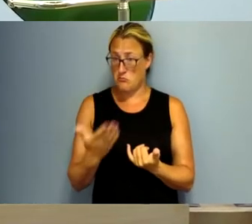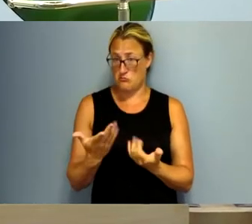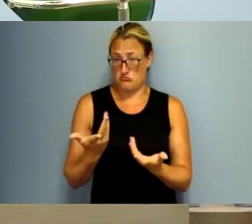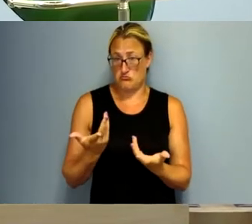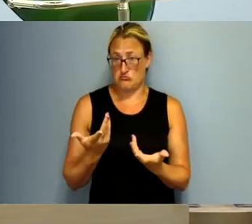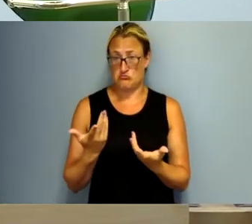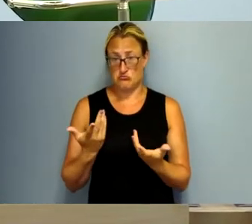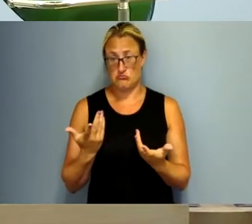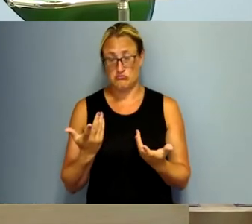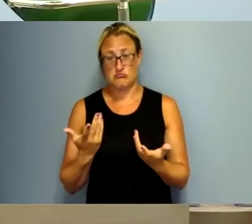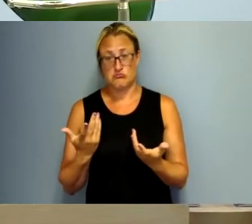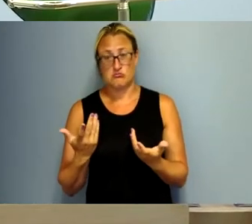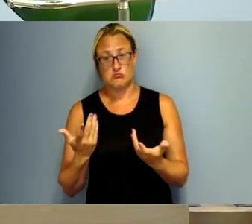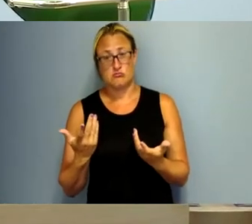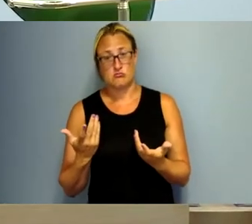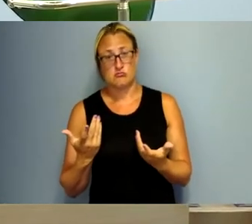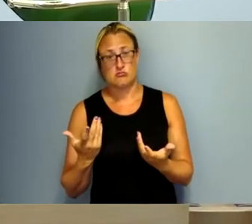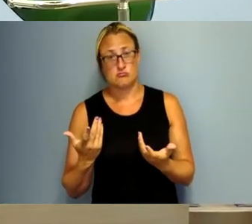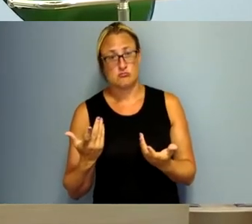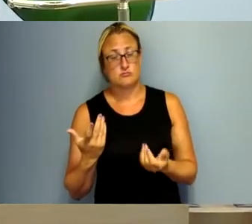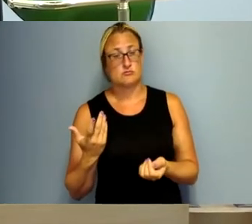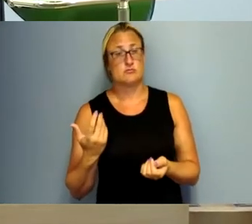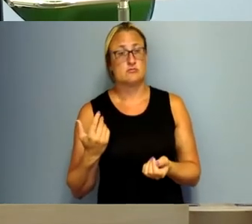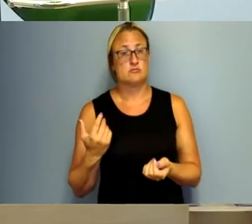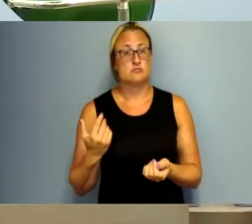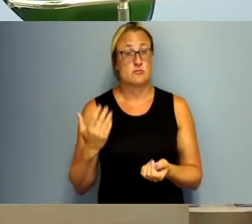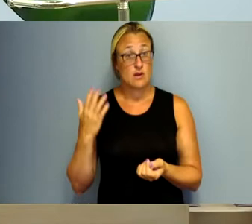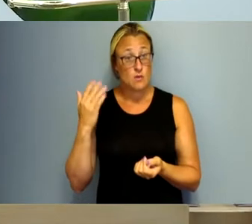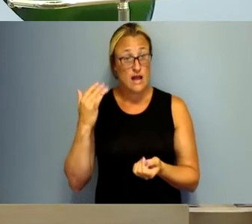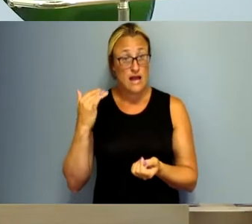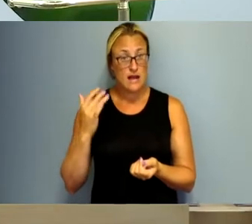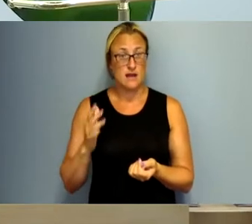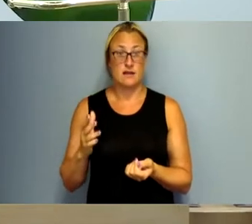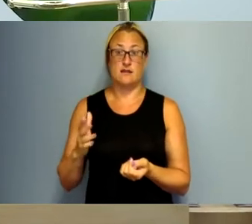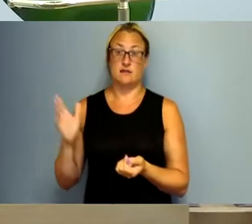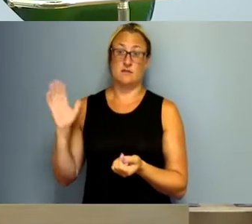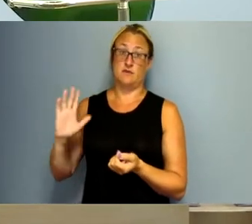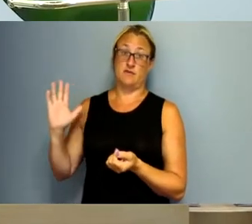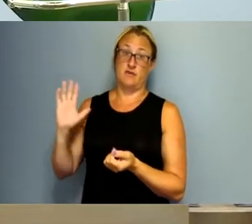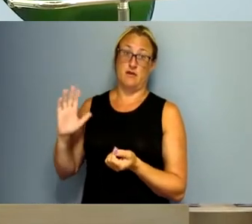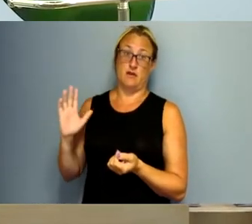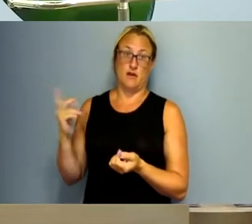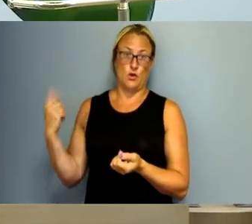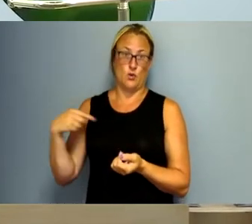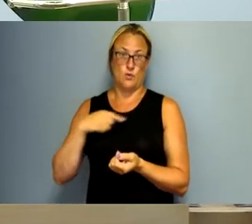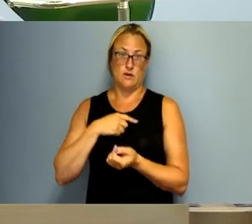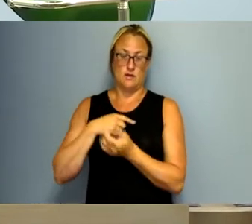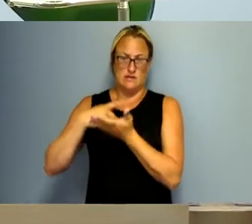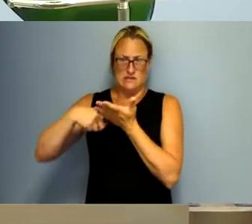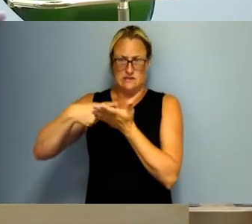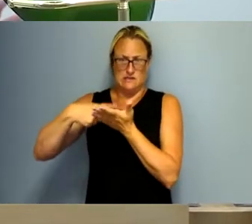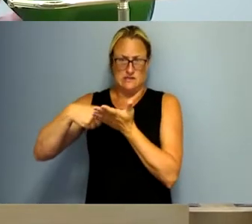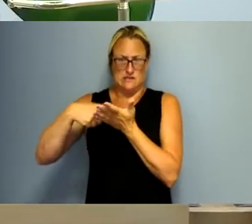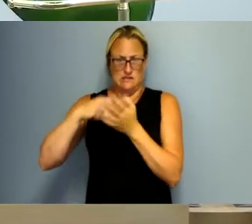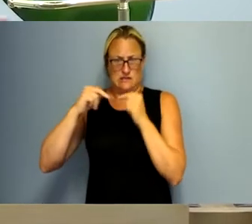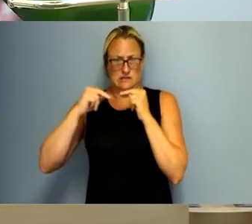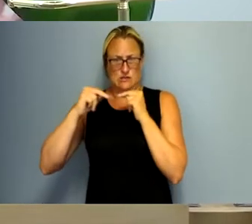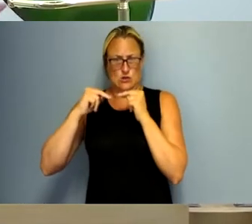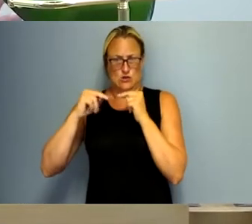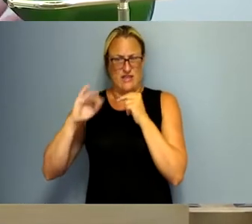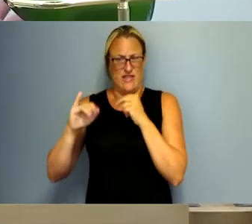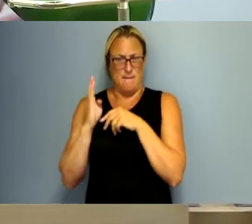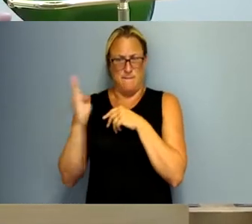And I say this because being in the rooms when we were negotiating the final bill, kind of like